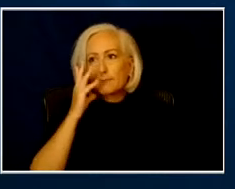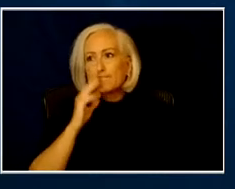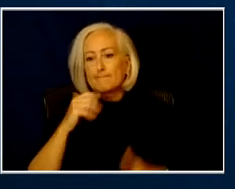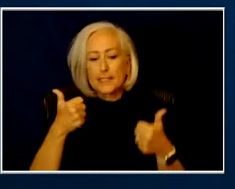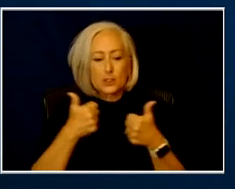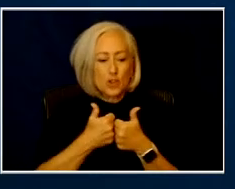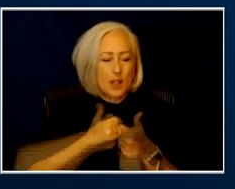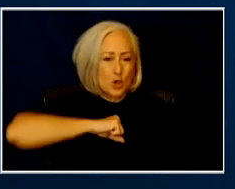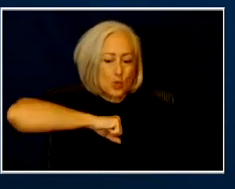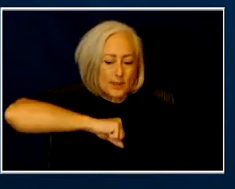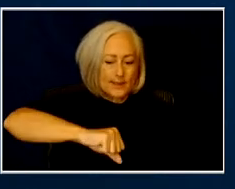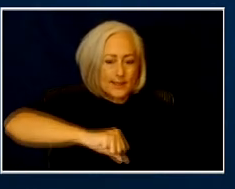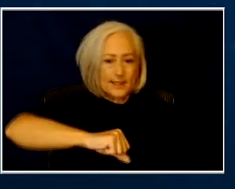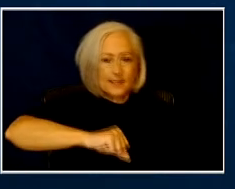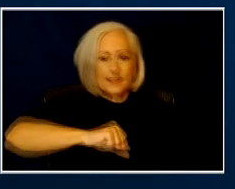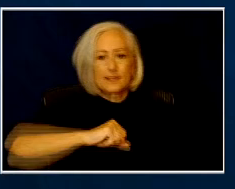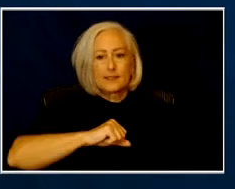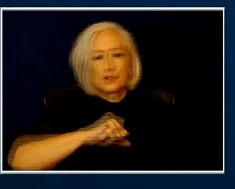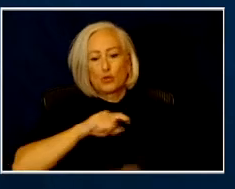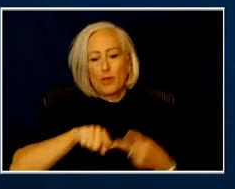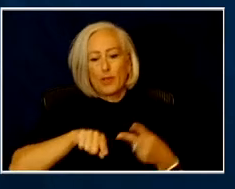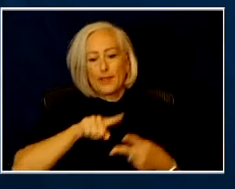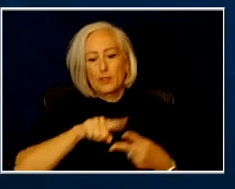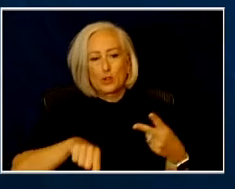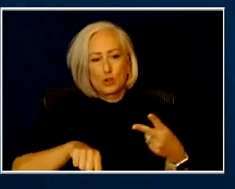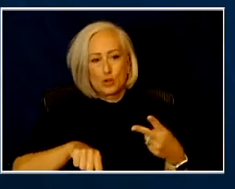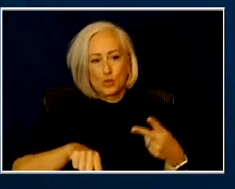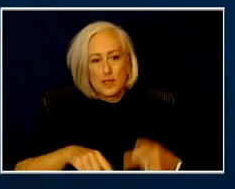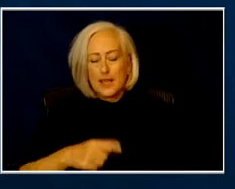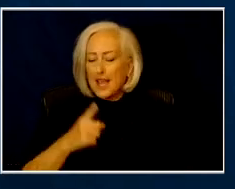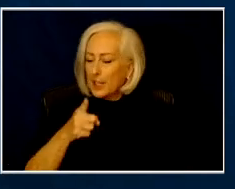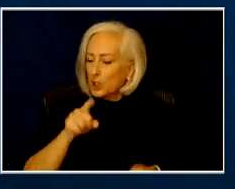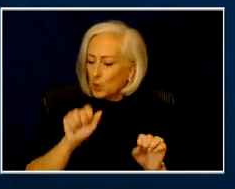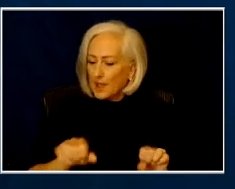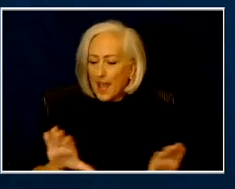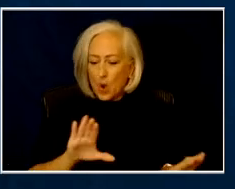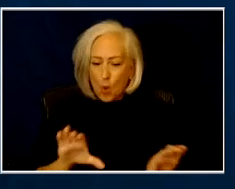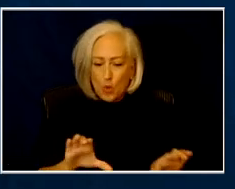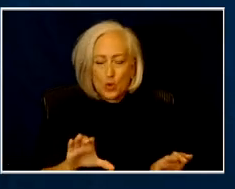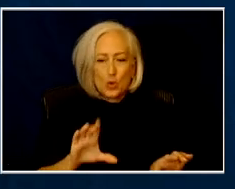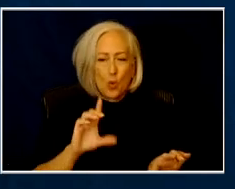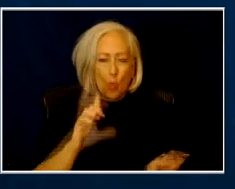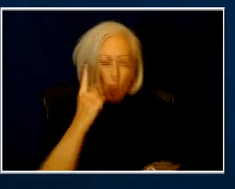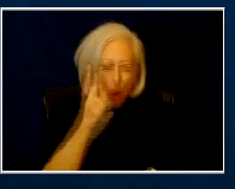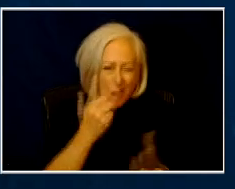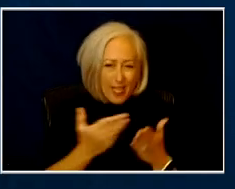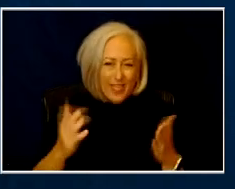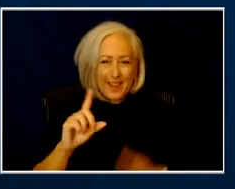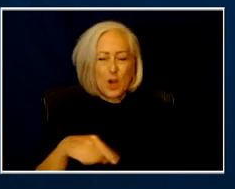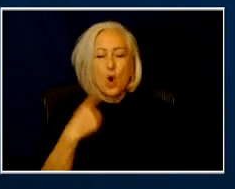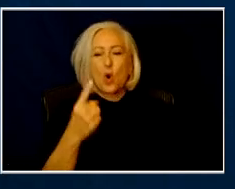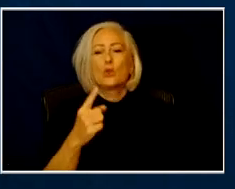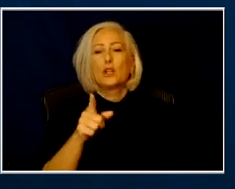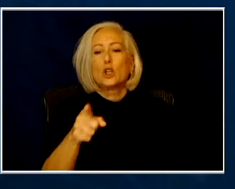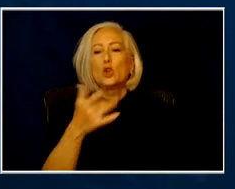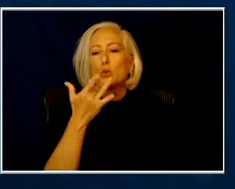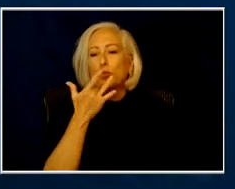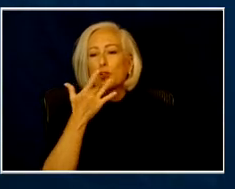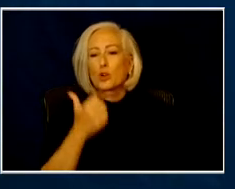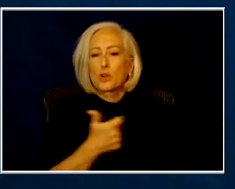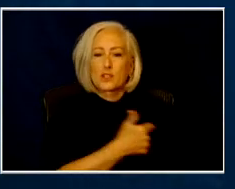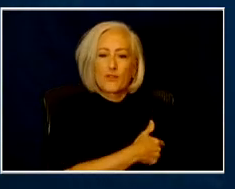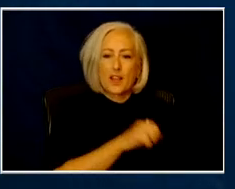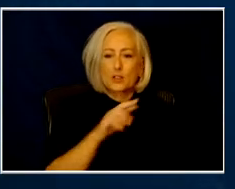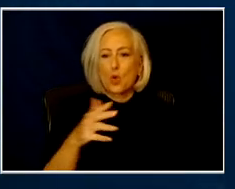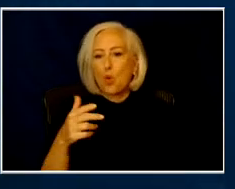to these measures and you can only focus on trying to get one what would you prioritize it would be